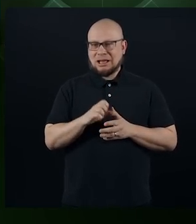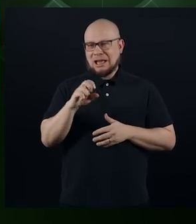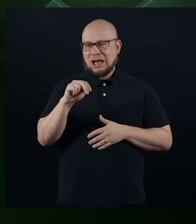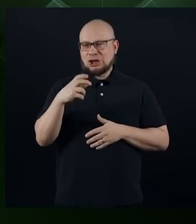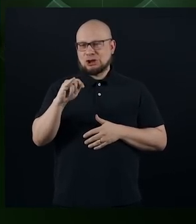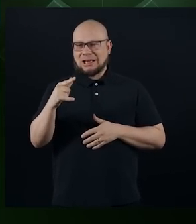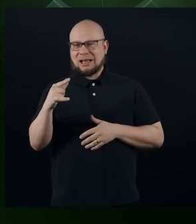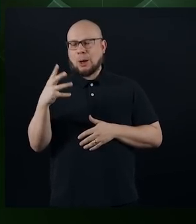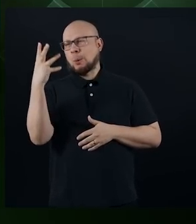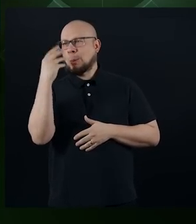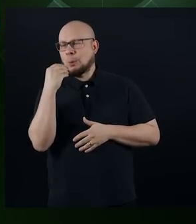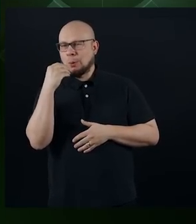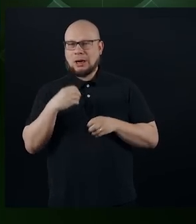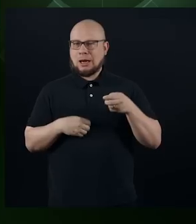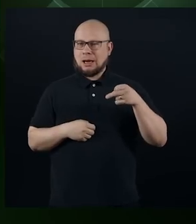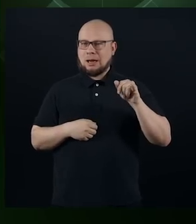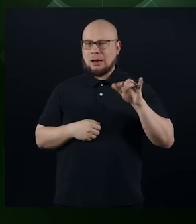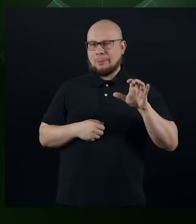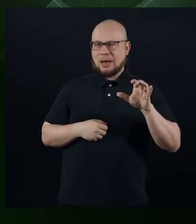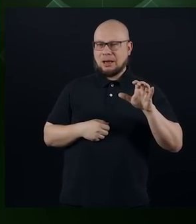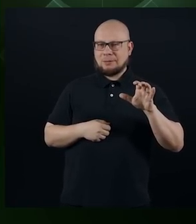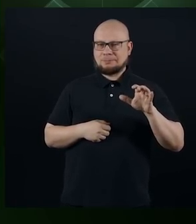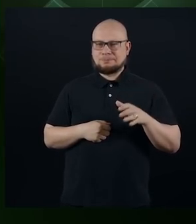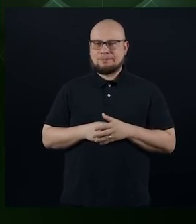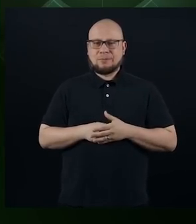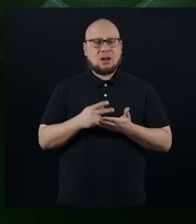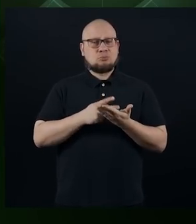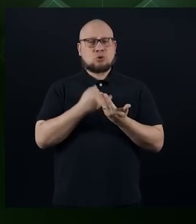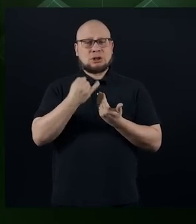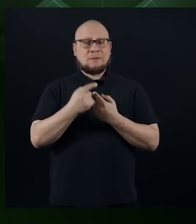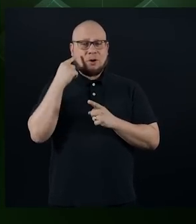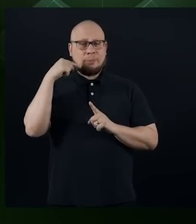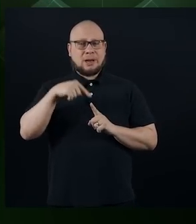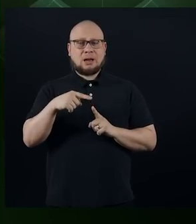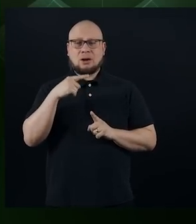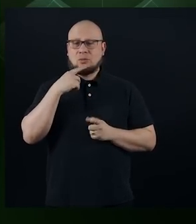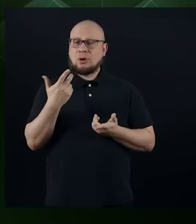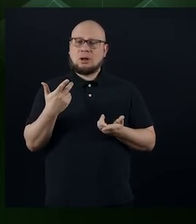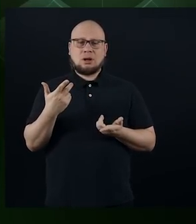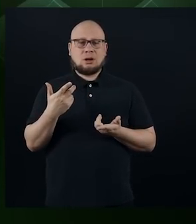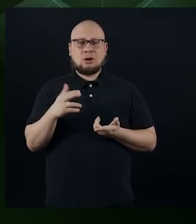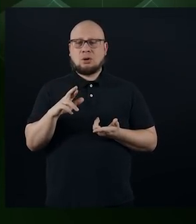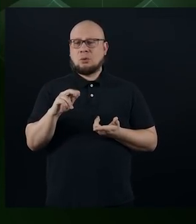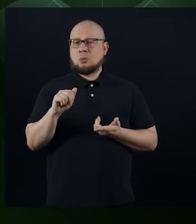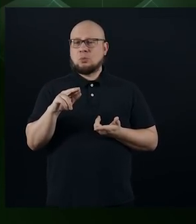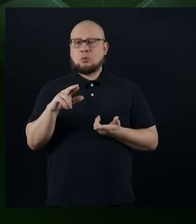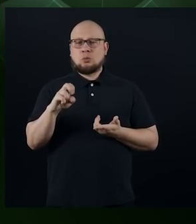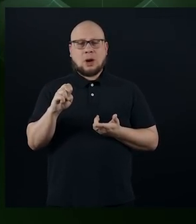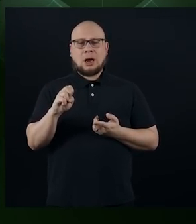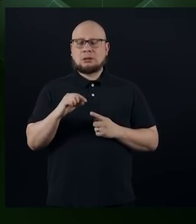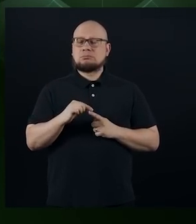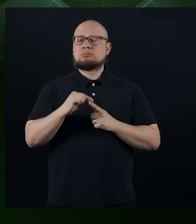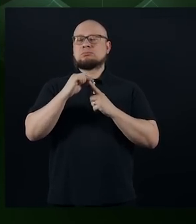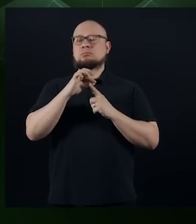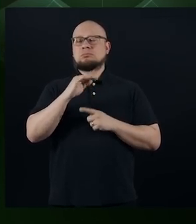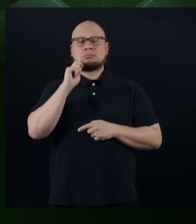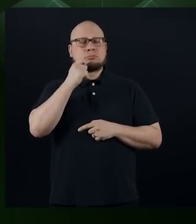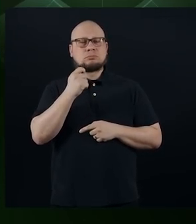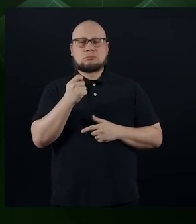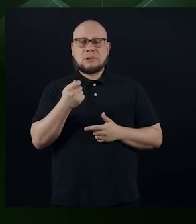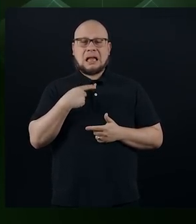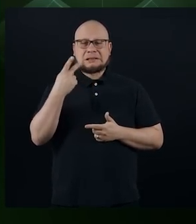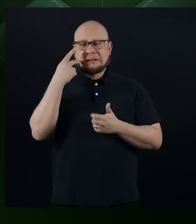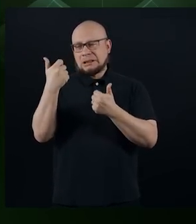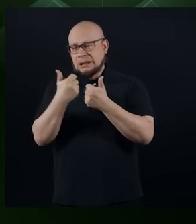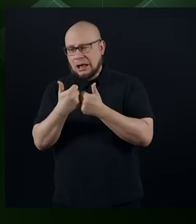Enchanting. Epic. I think the project in a word for me is rare. Every time I see it and hear more of the music or see